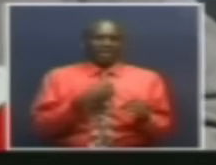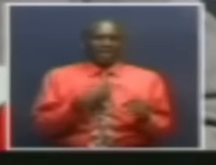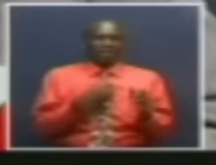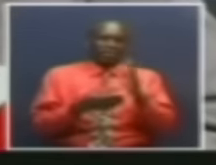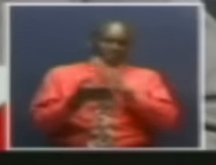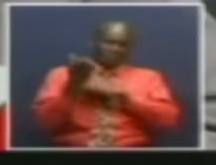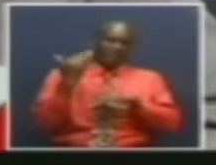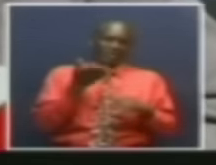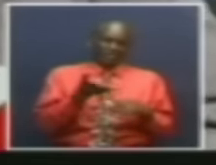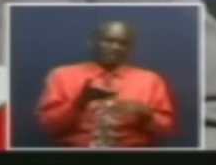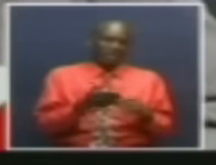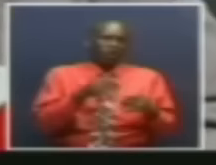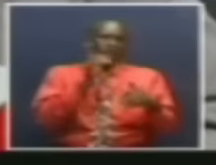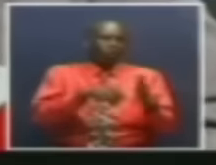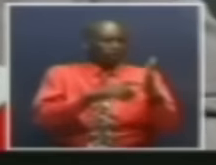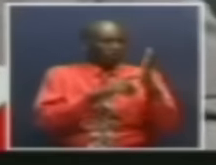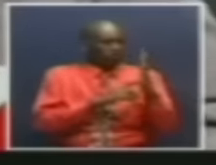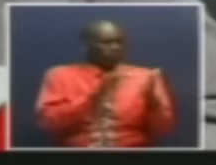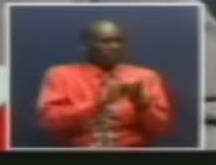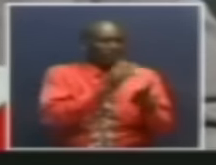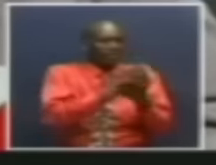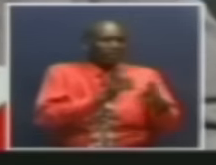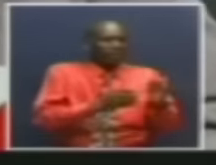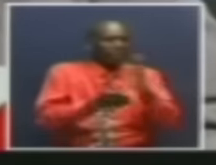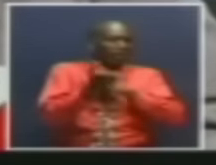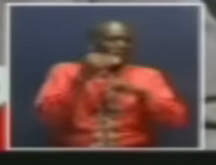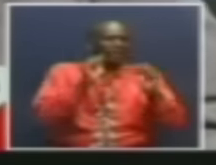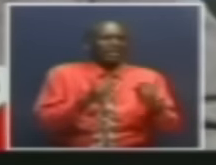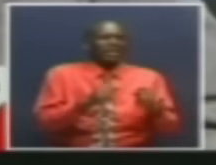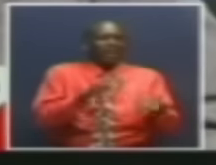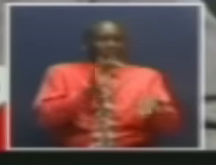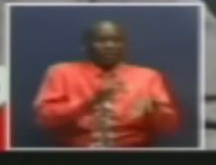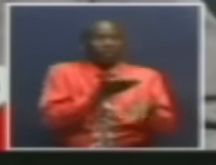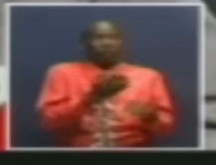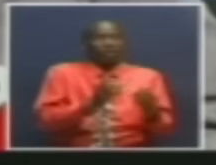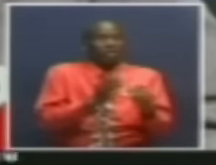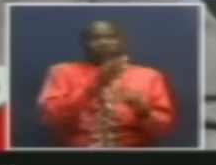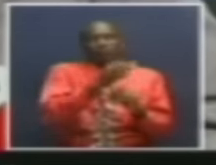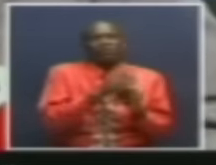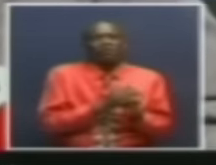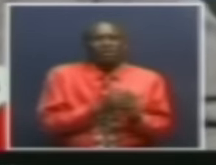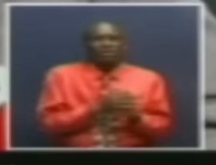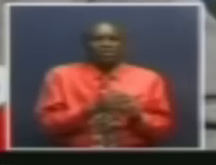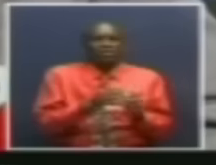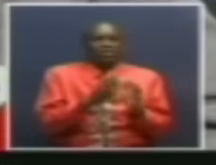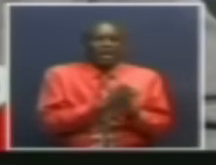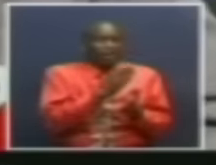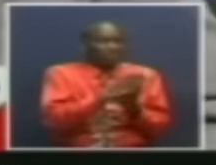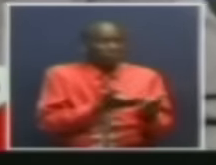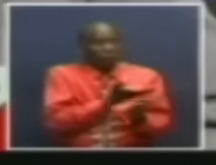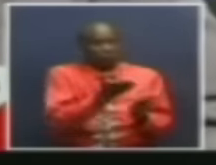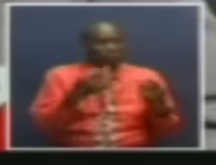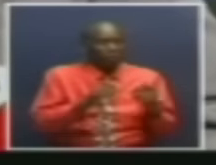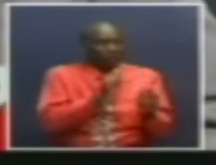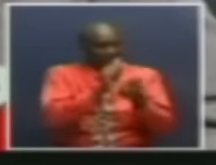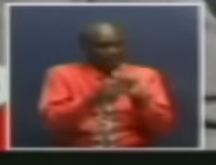past. What it shows that sometimes the past can come and haunt you. Right. And some of them,